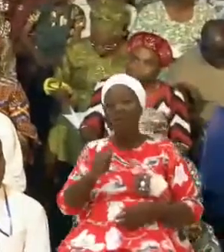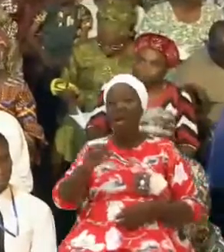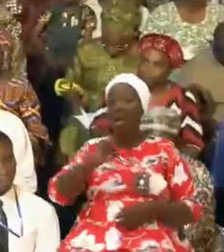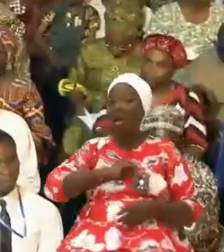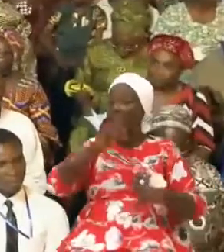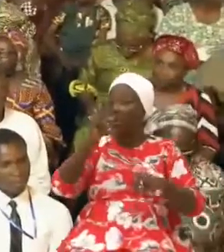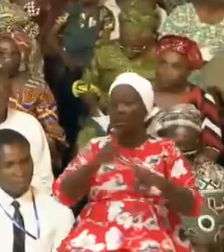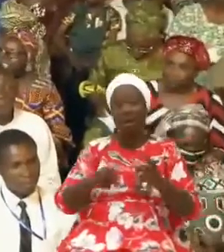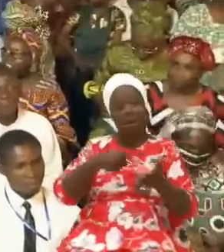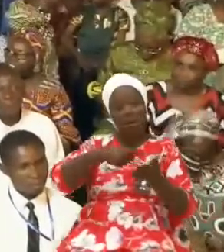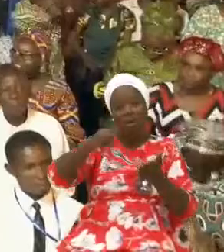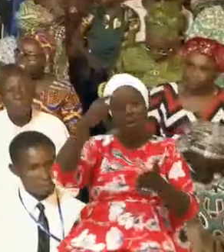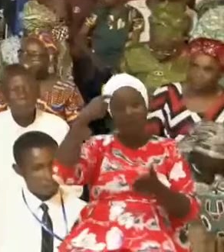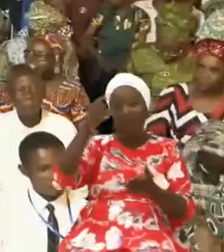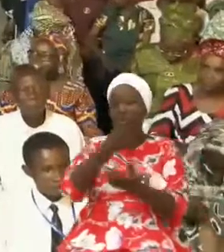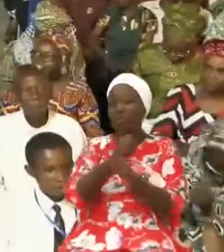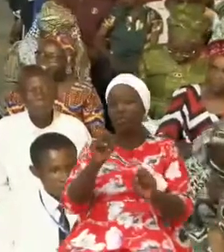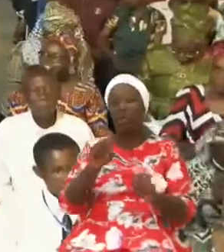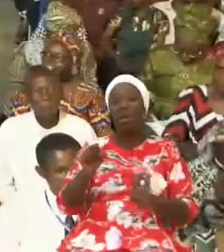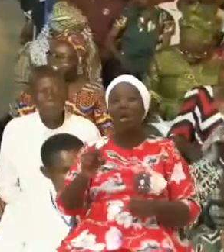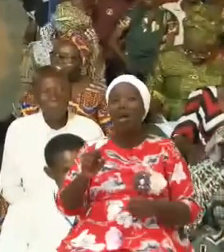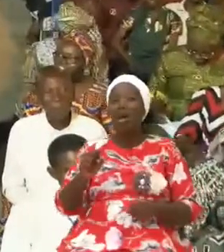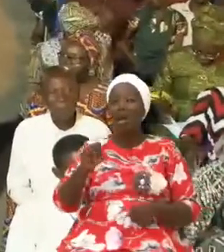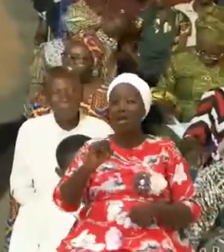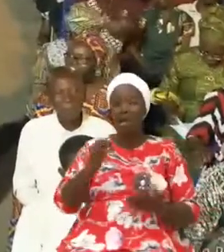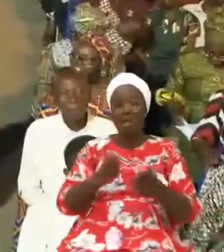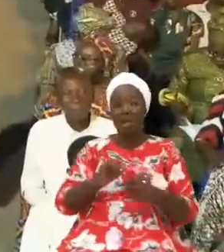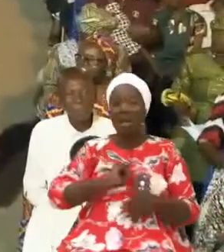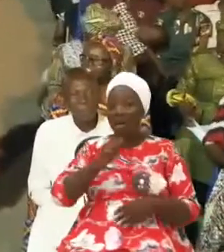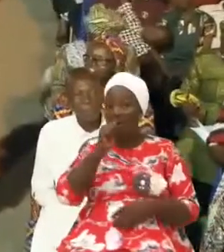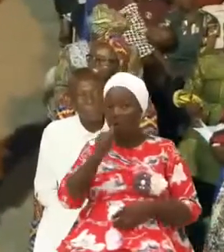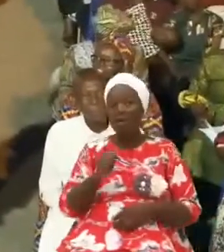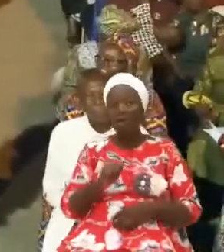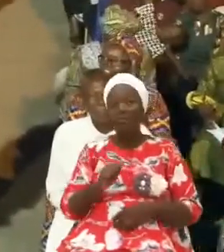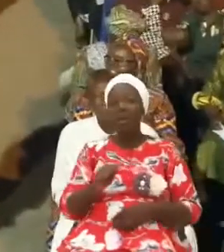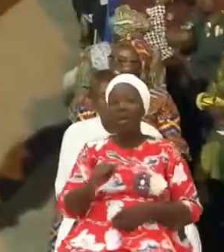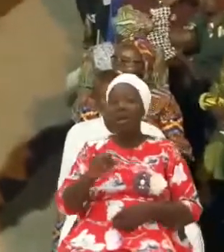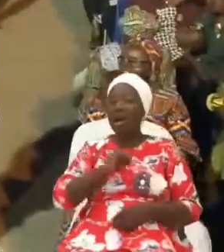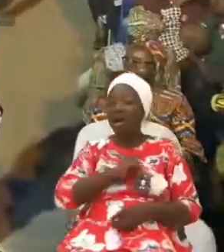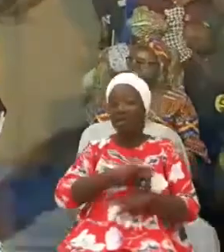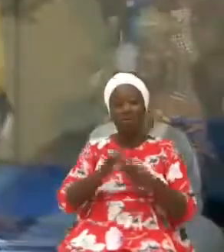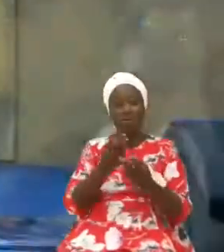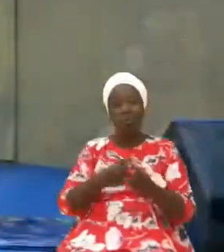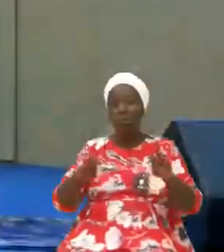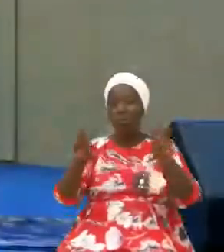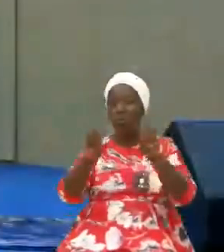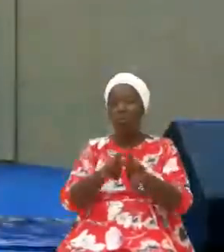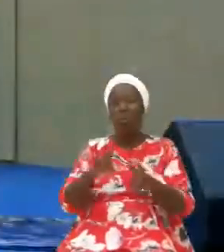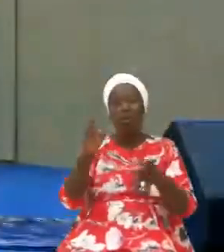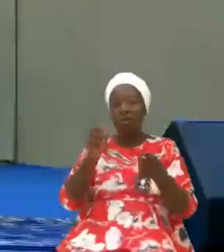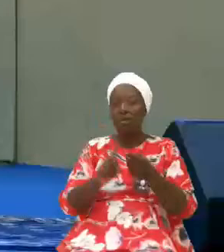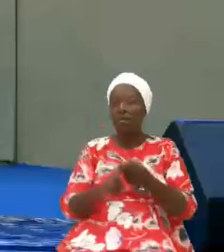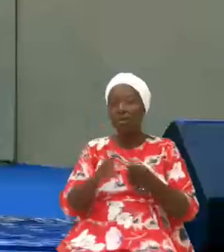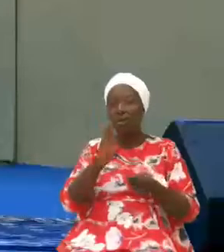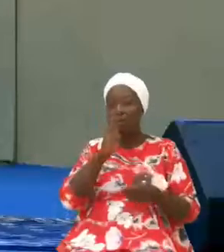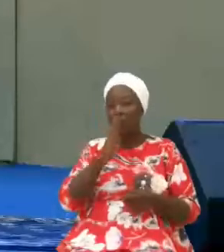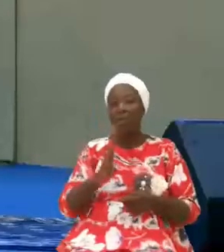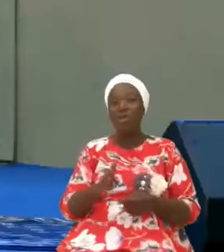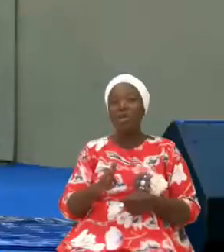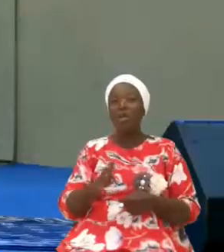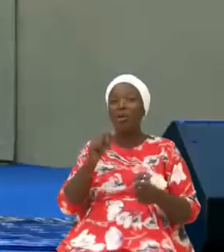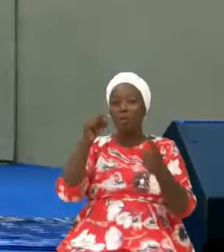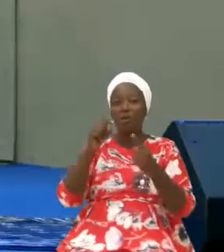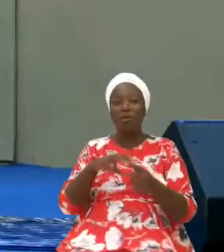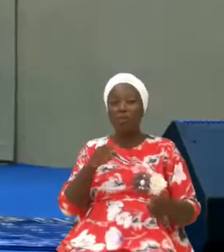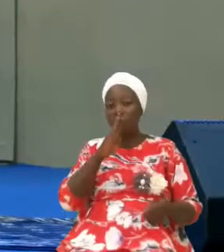Lord, here am I. I cannot pay for salvation. Here am I. My good works cannot